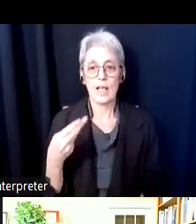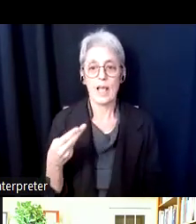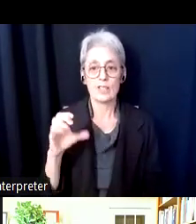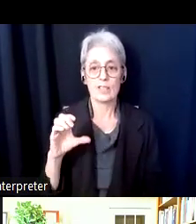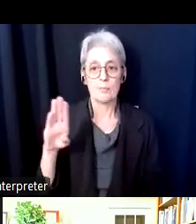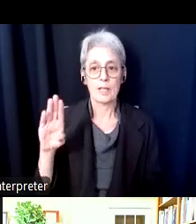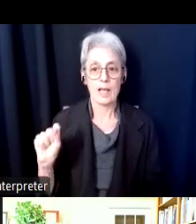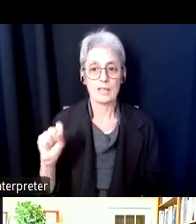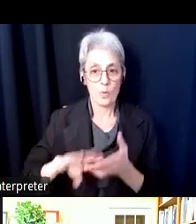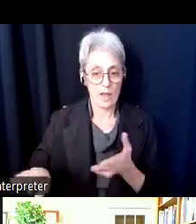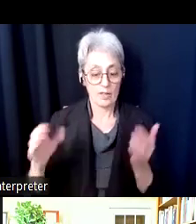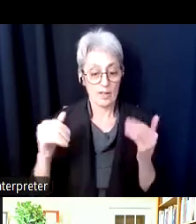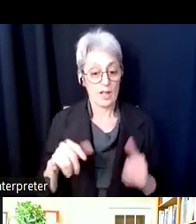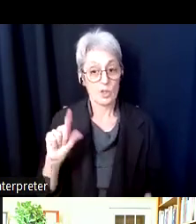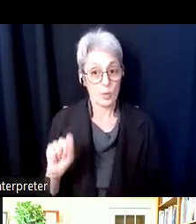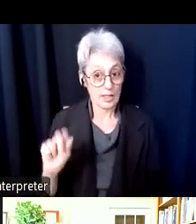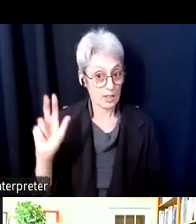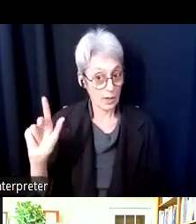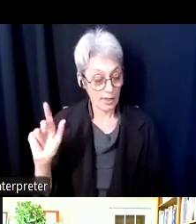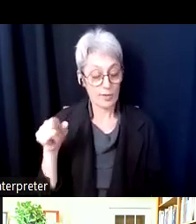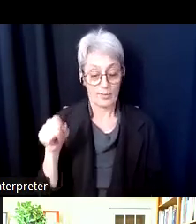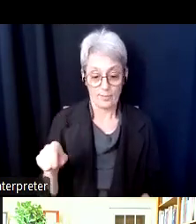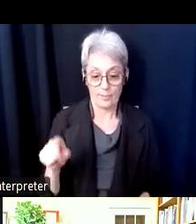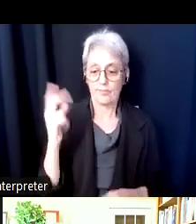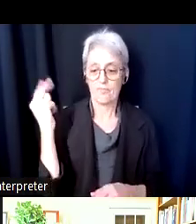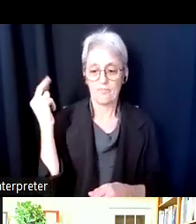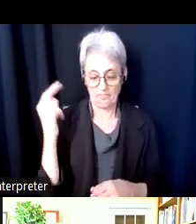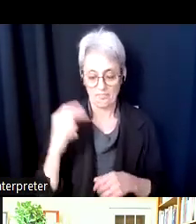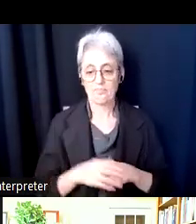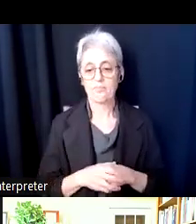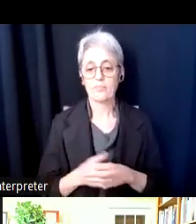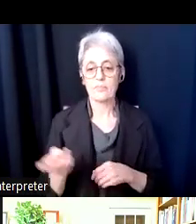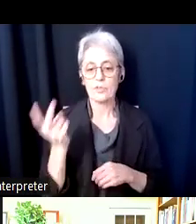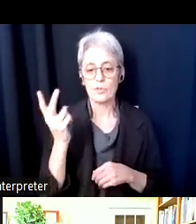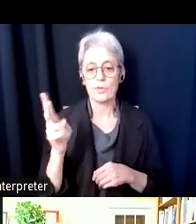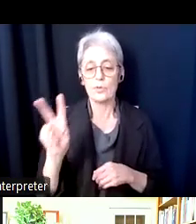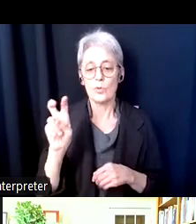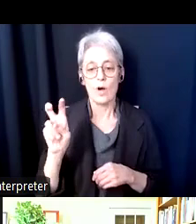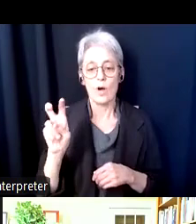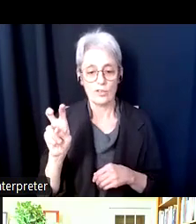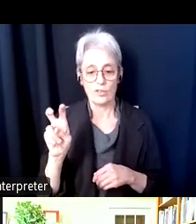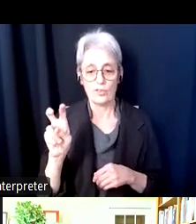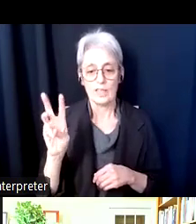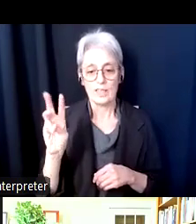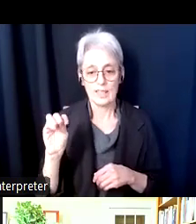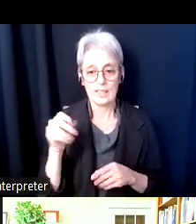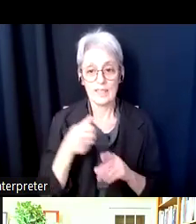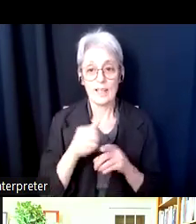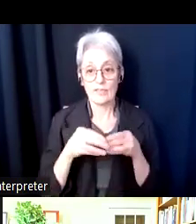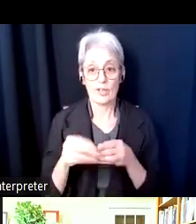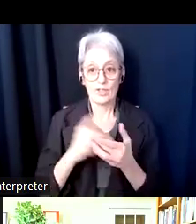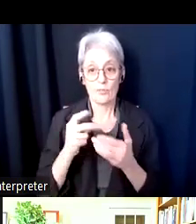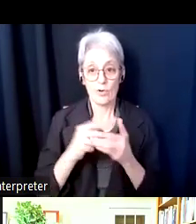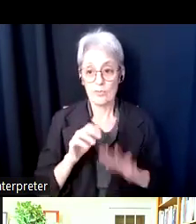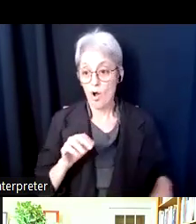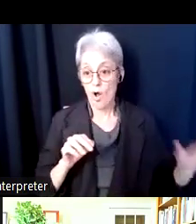in 2023, year before last, there were 260 self-direction programs around the country,